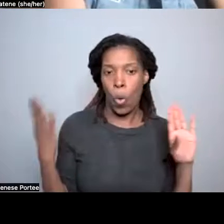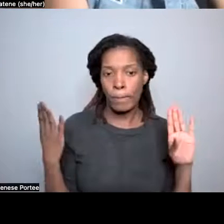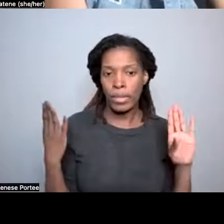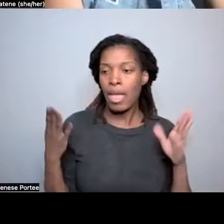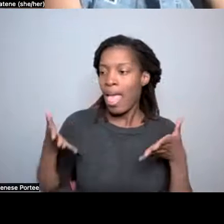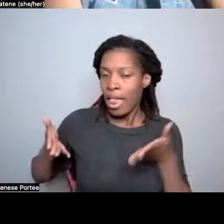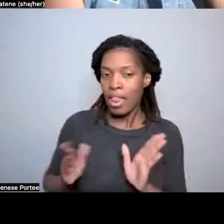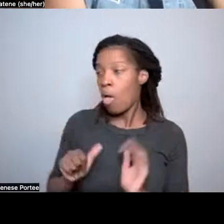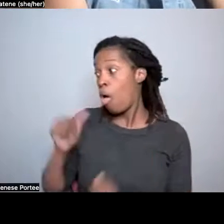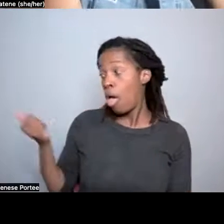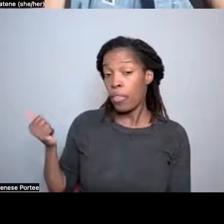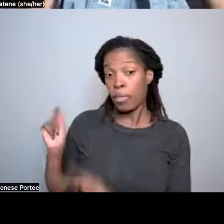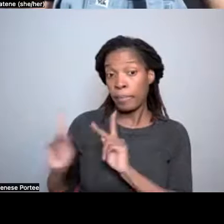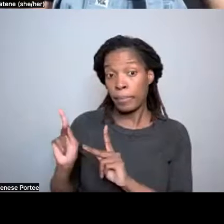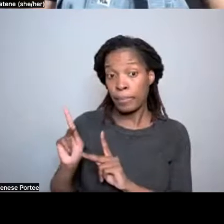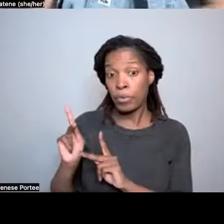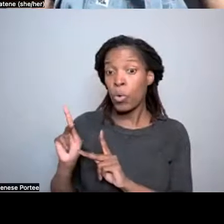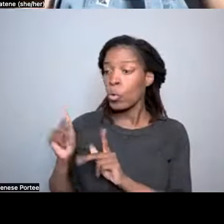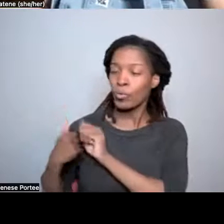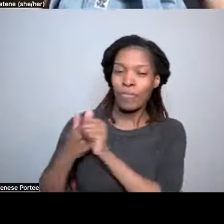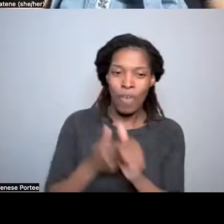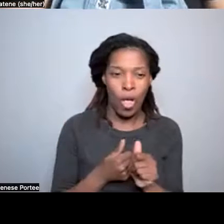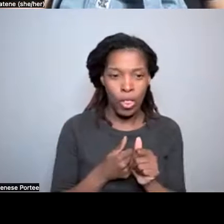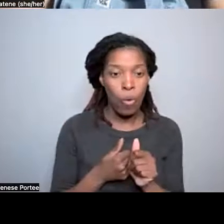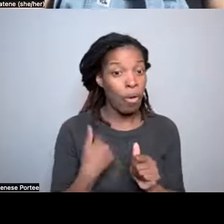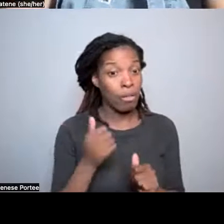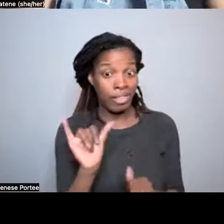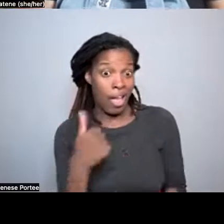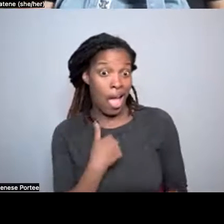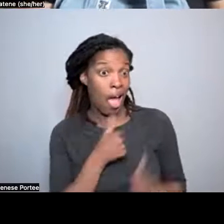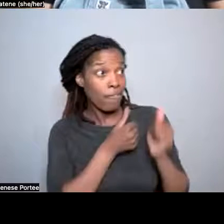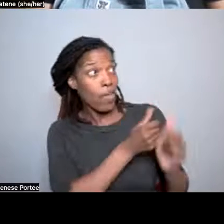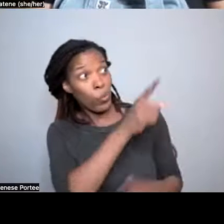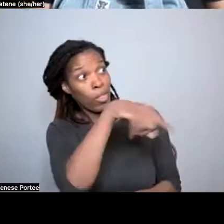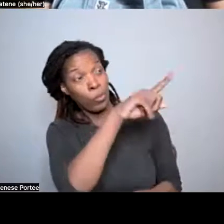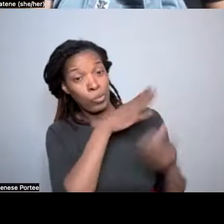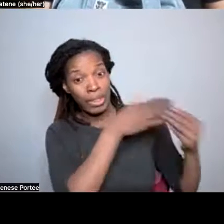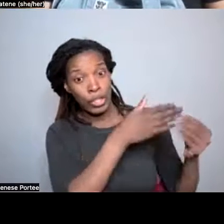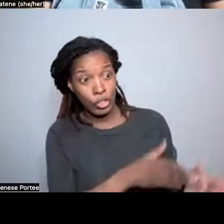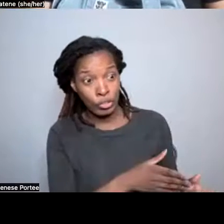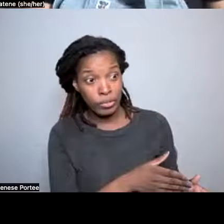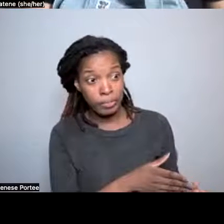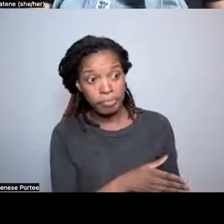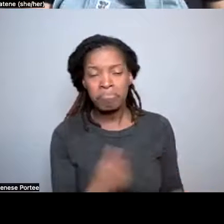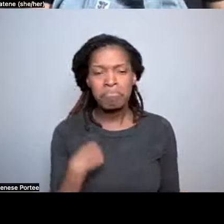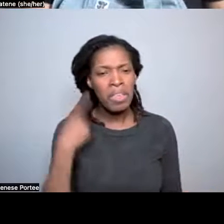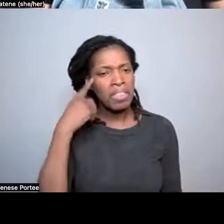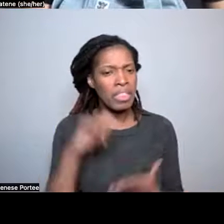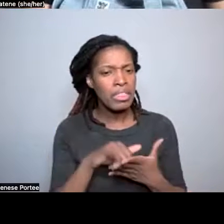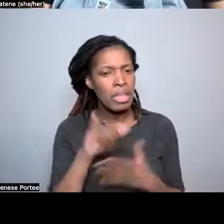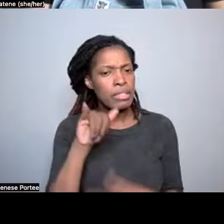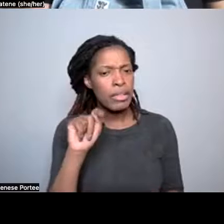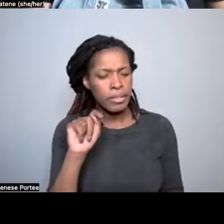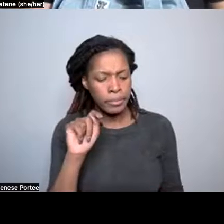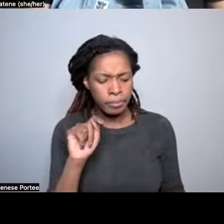to come to follow me as I've followed others. Yeah, I think that would be it, because we